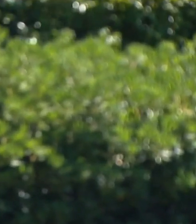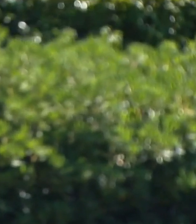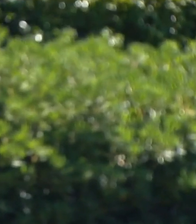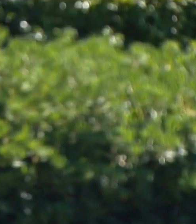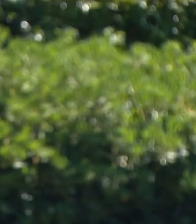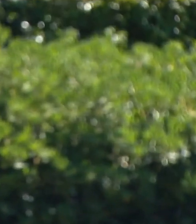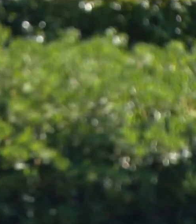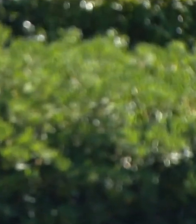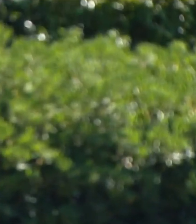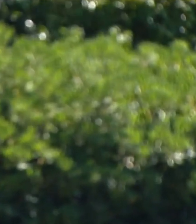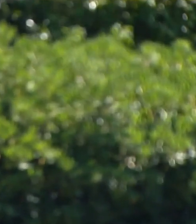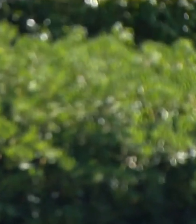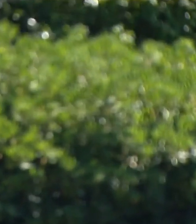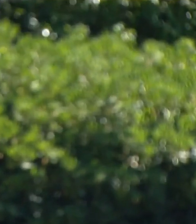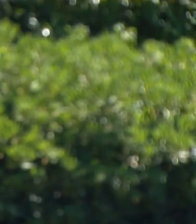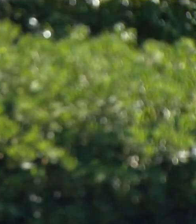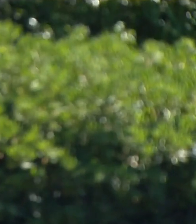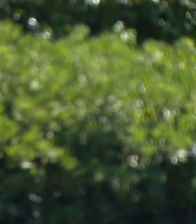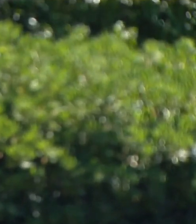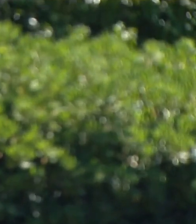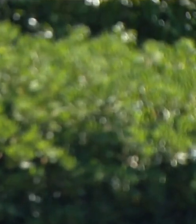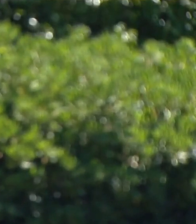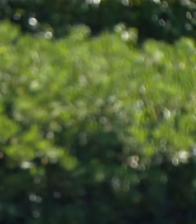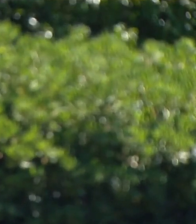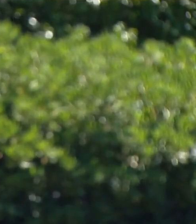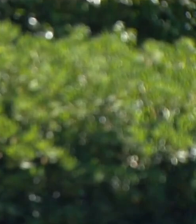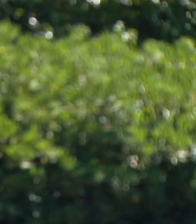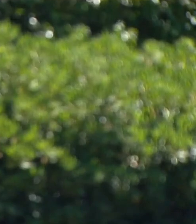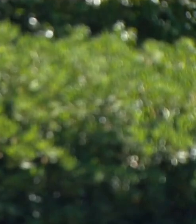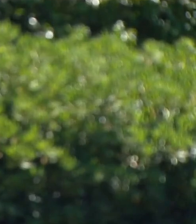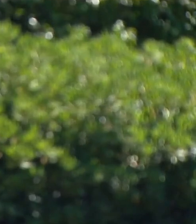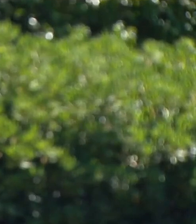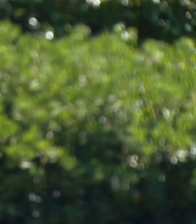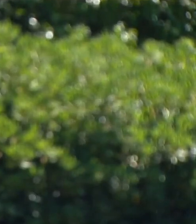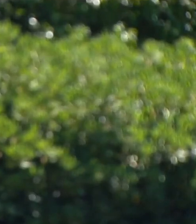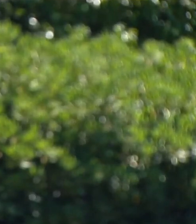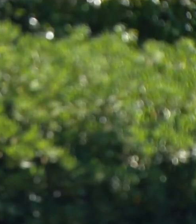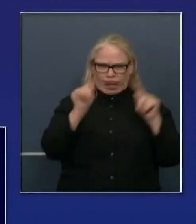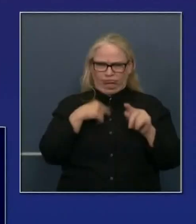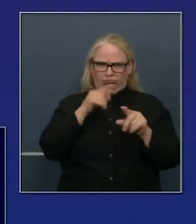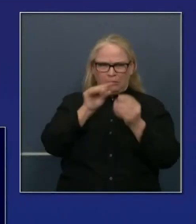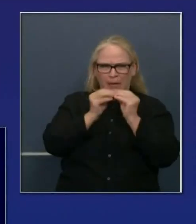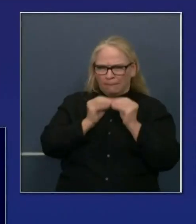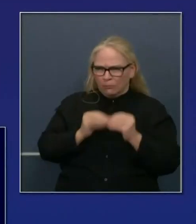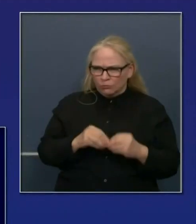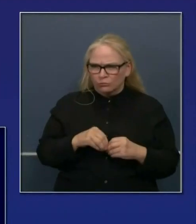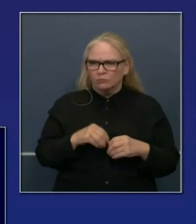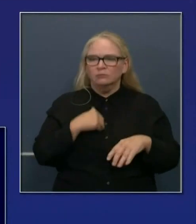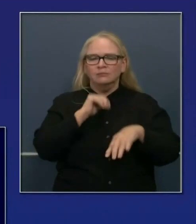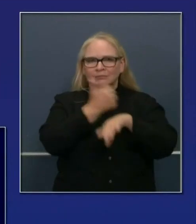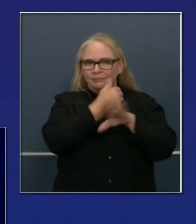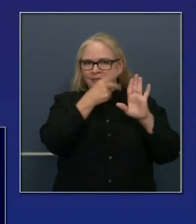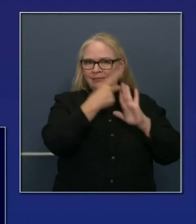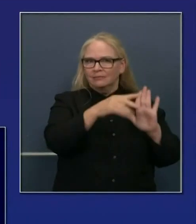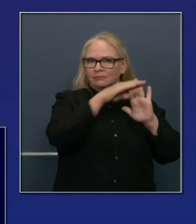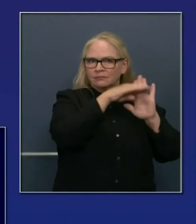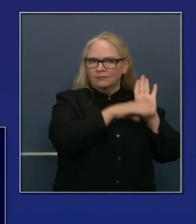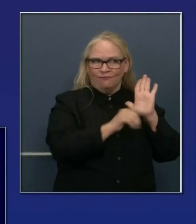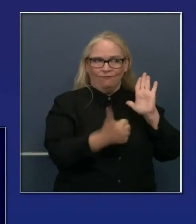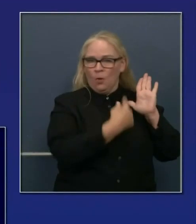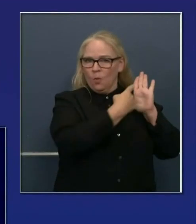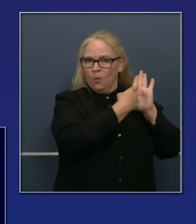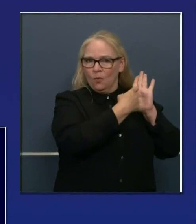had hoped to allow kids back on campus, they may have to pivot and make some changes. Schools can physically open